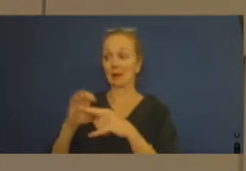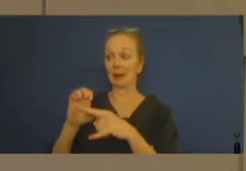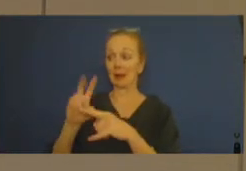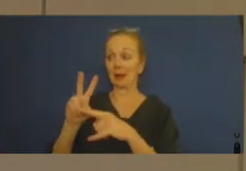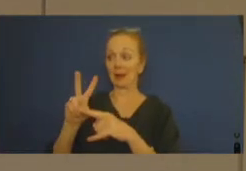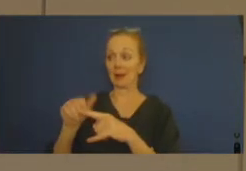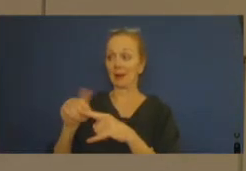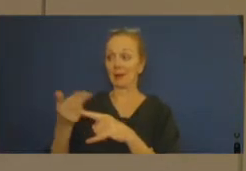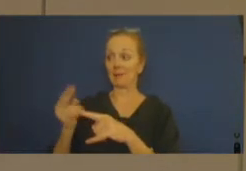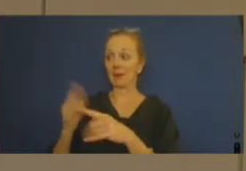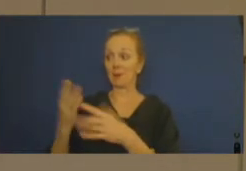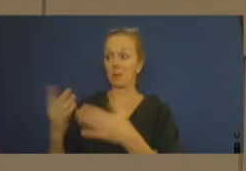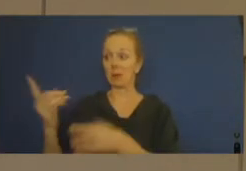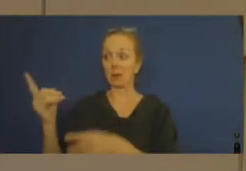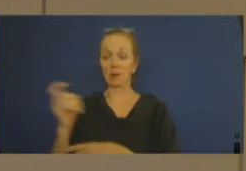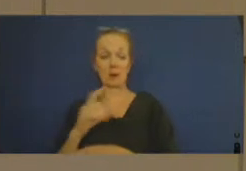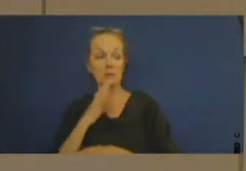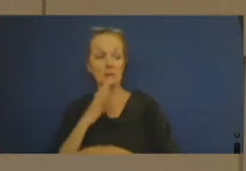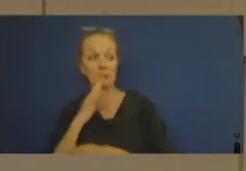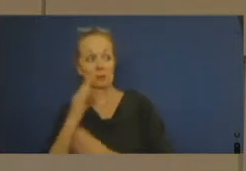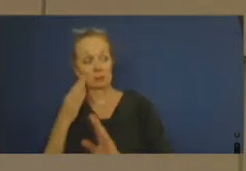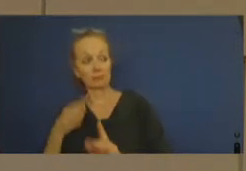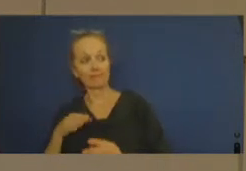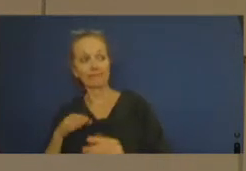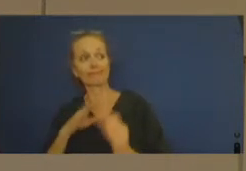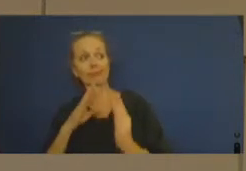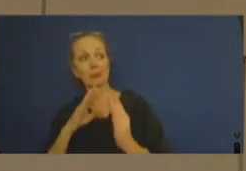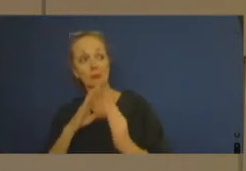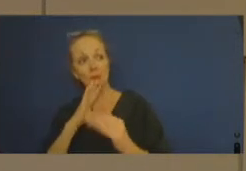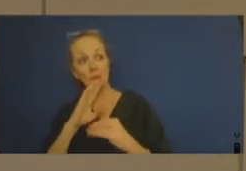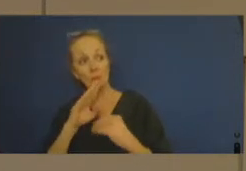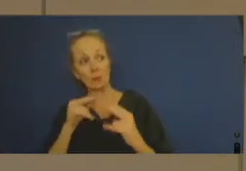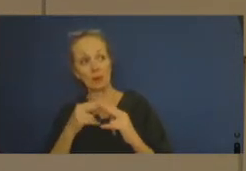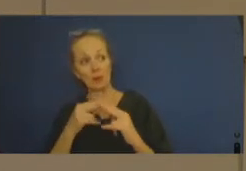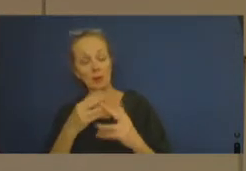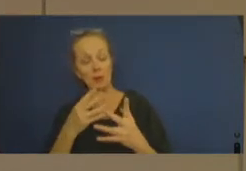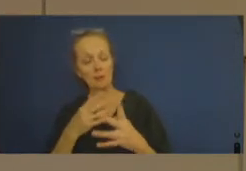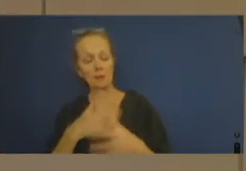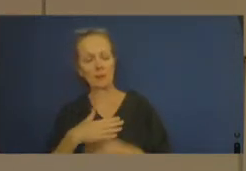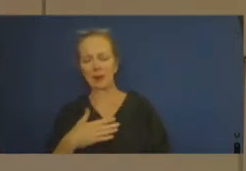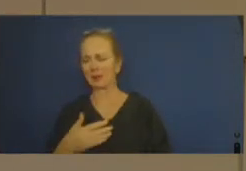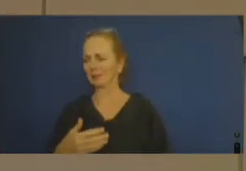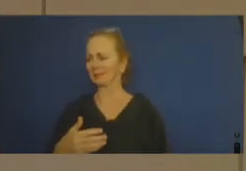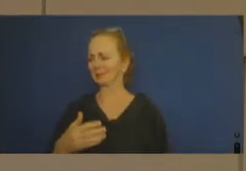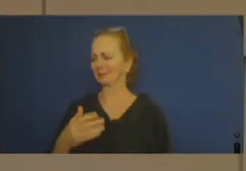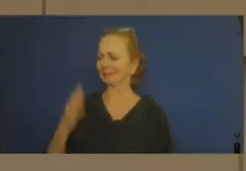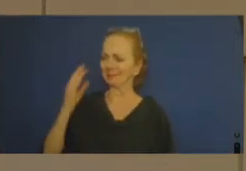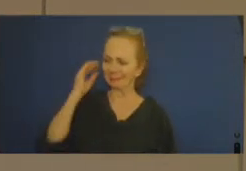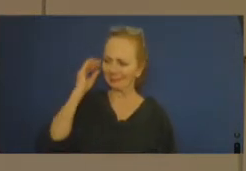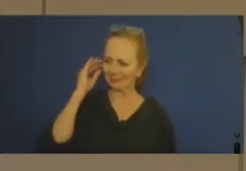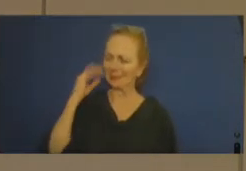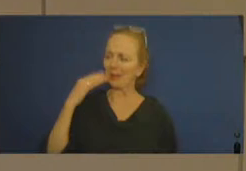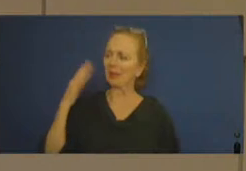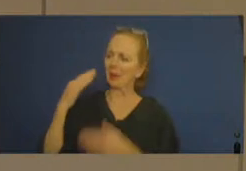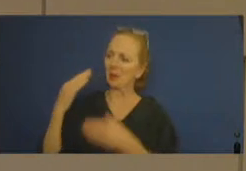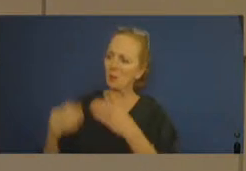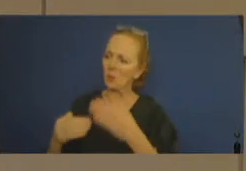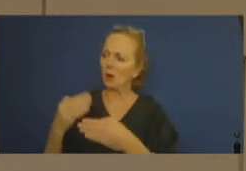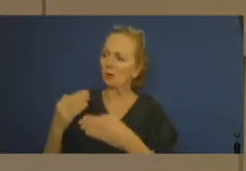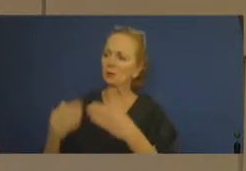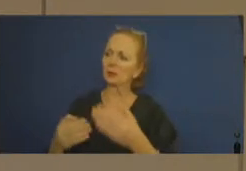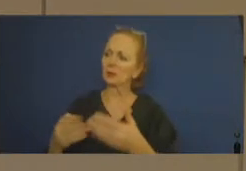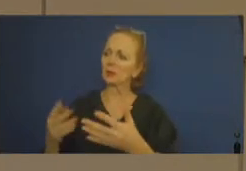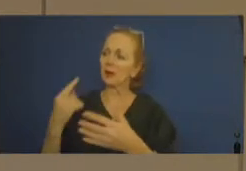this as well, but it's my understanding that due to the process for